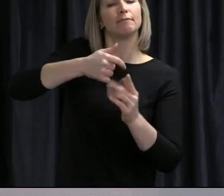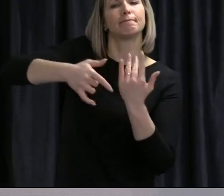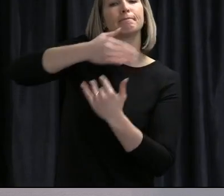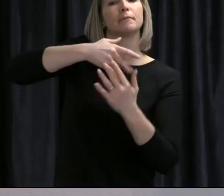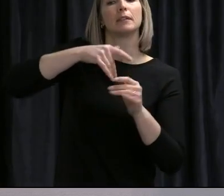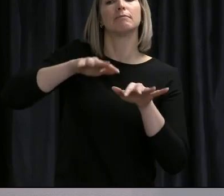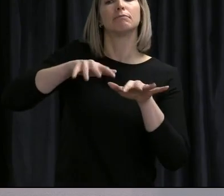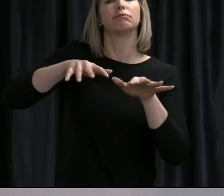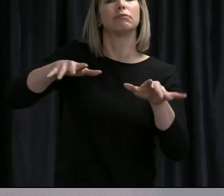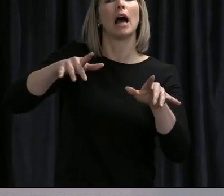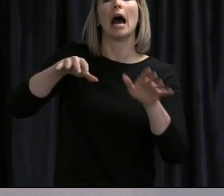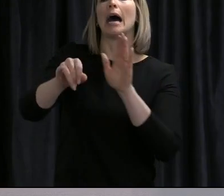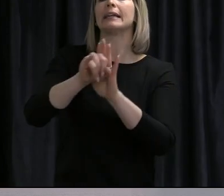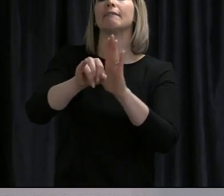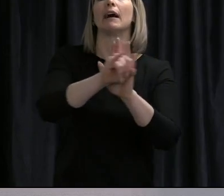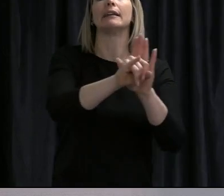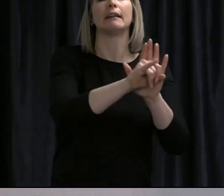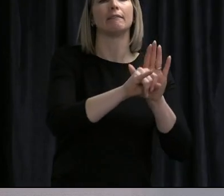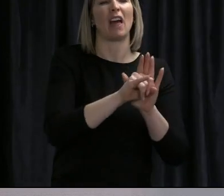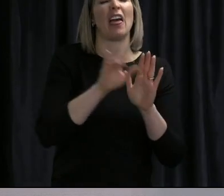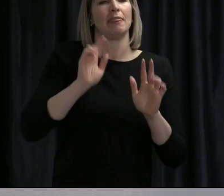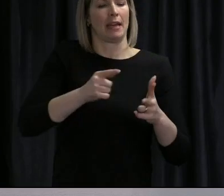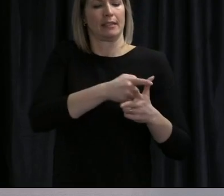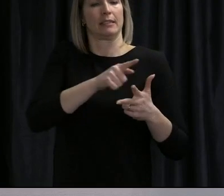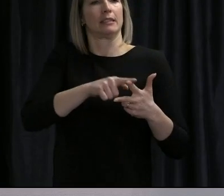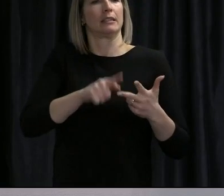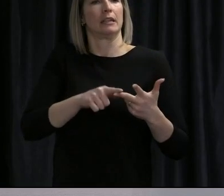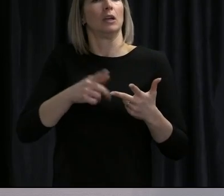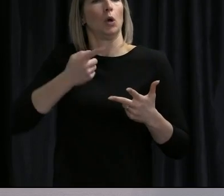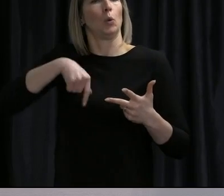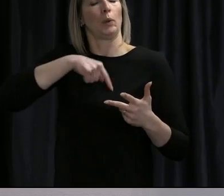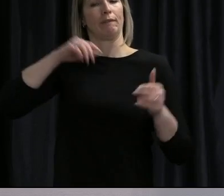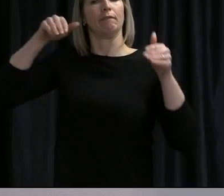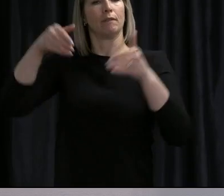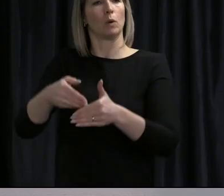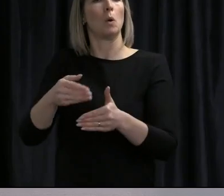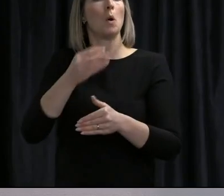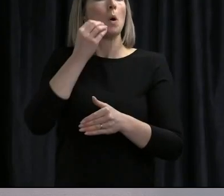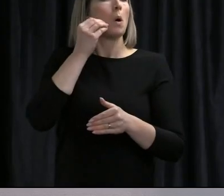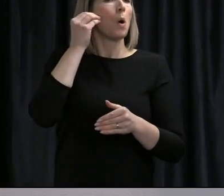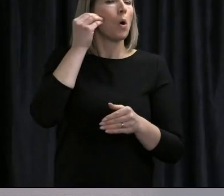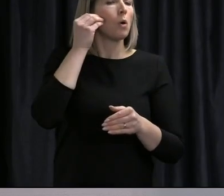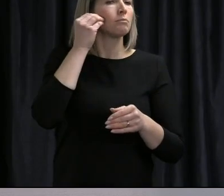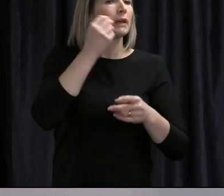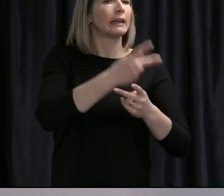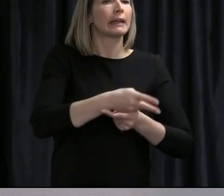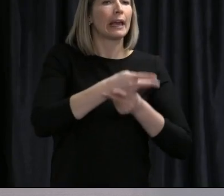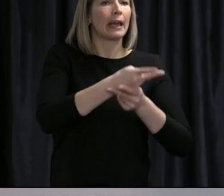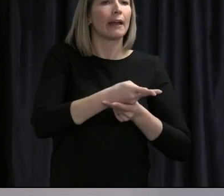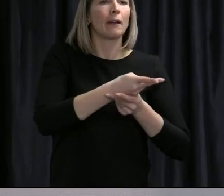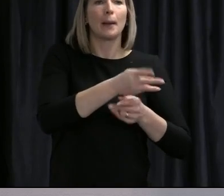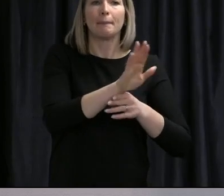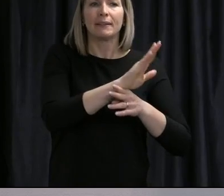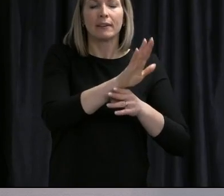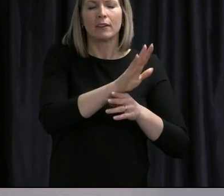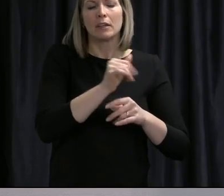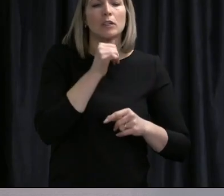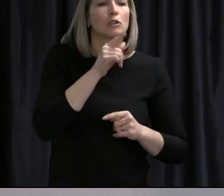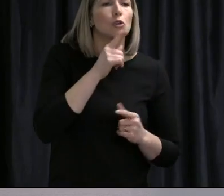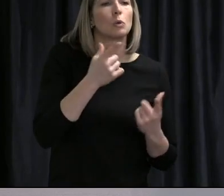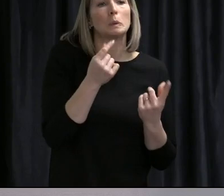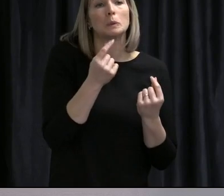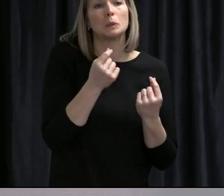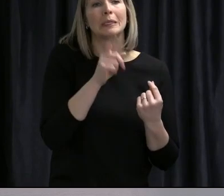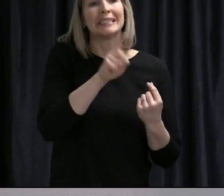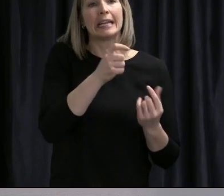I think those are our assets at the moment. If home support agencies want to reach out and feel the need of